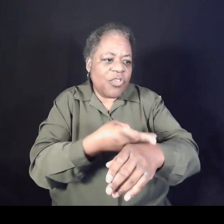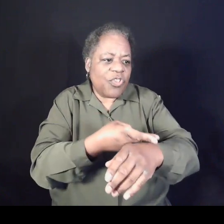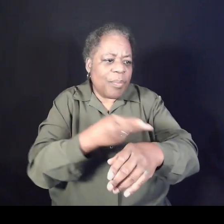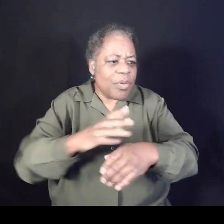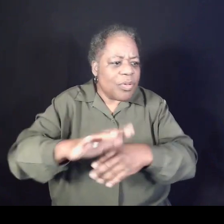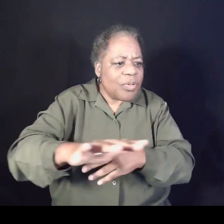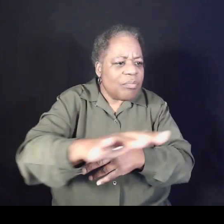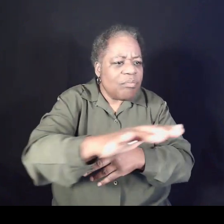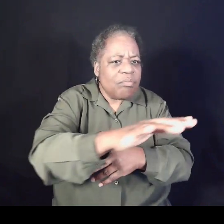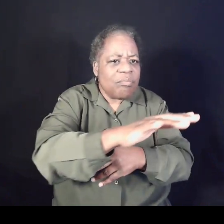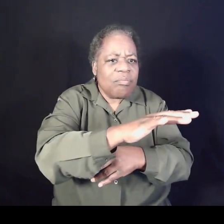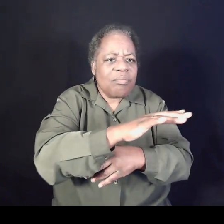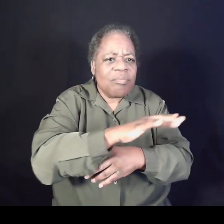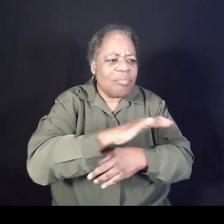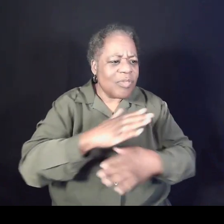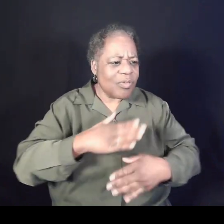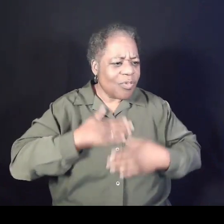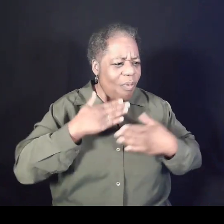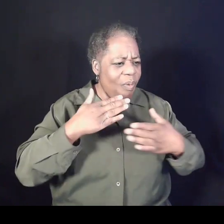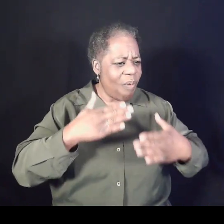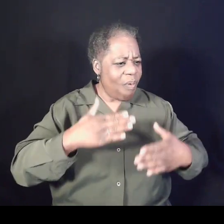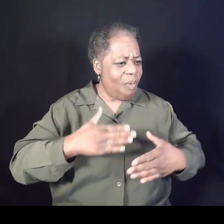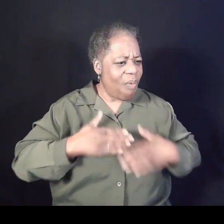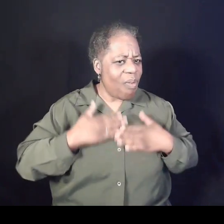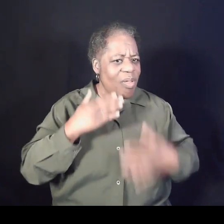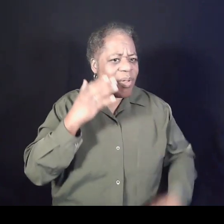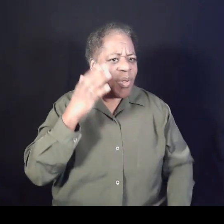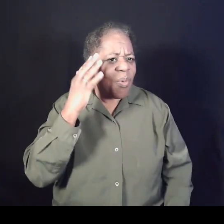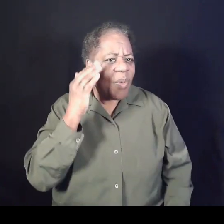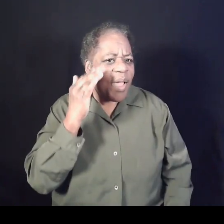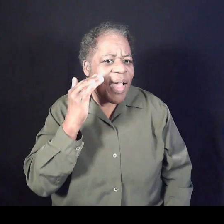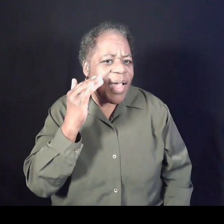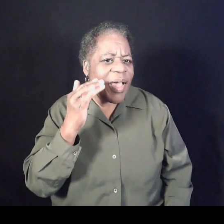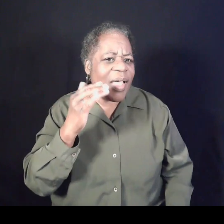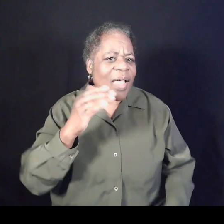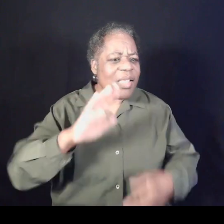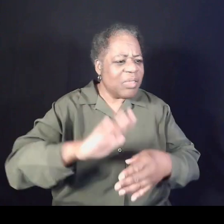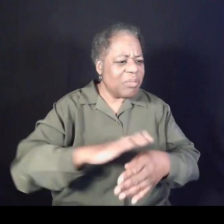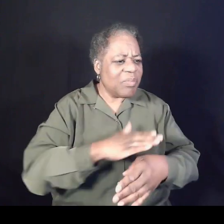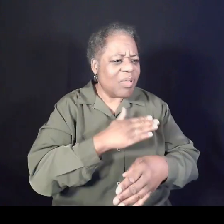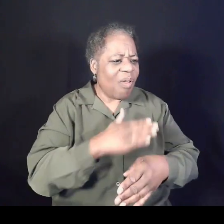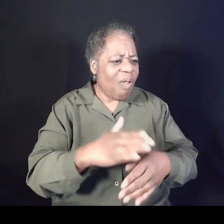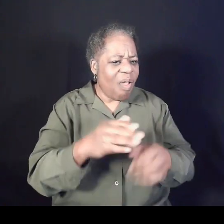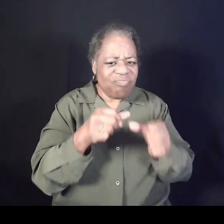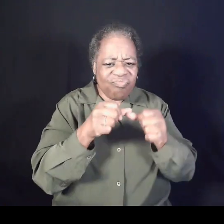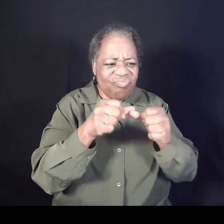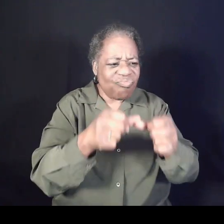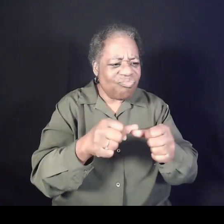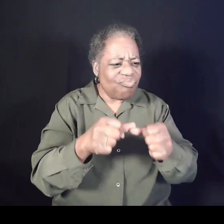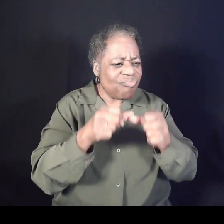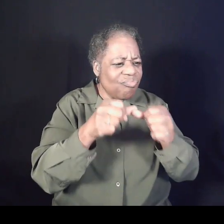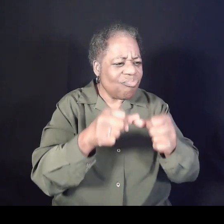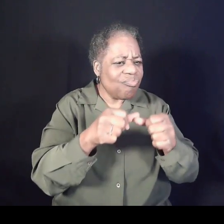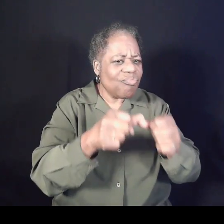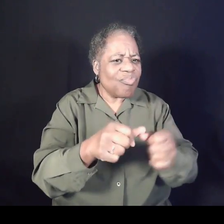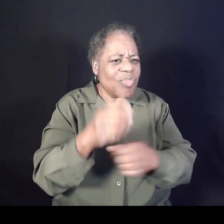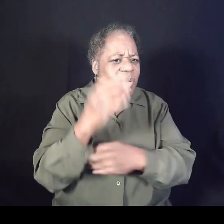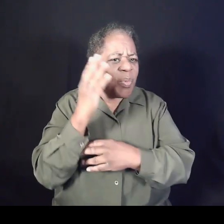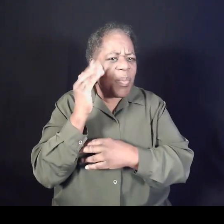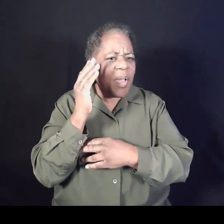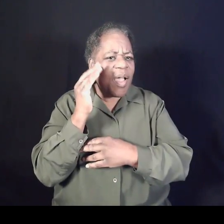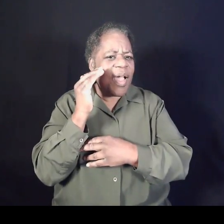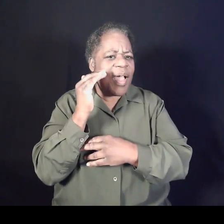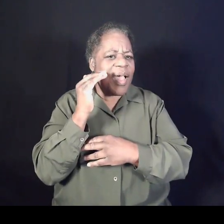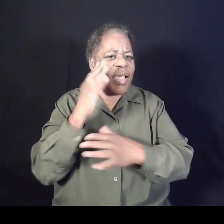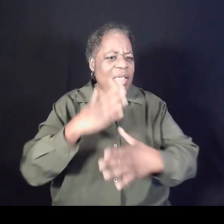Why this jubilee? Why your joyous strains prolong? What